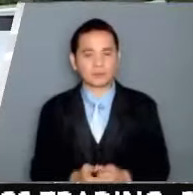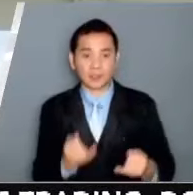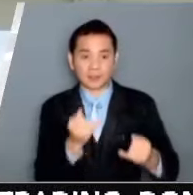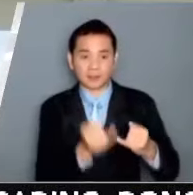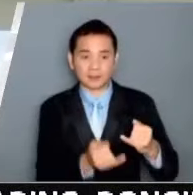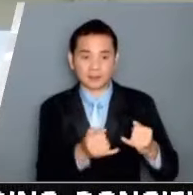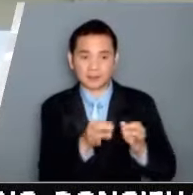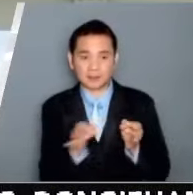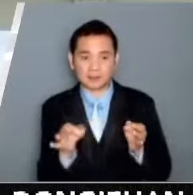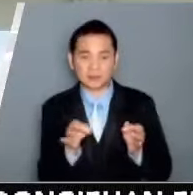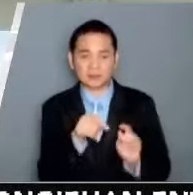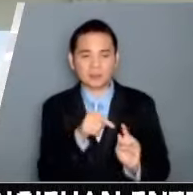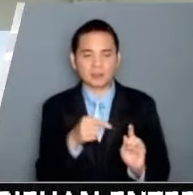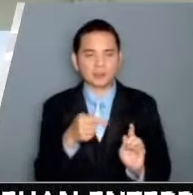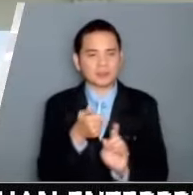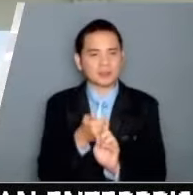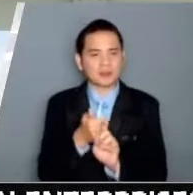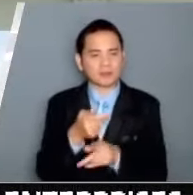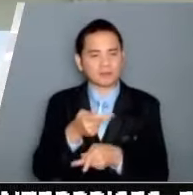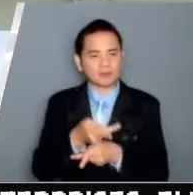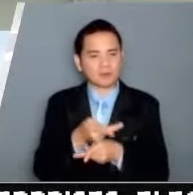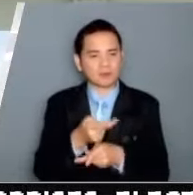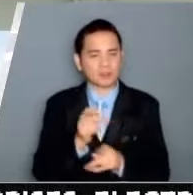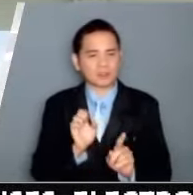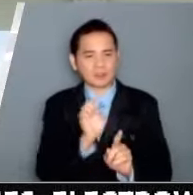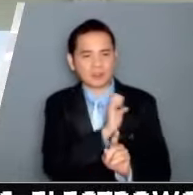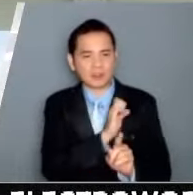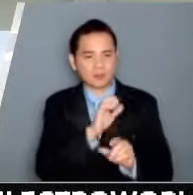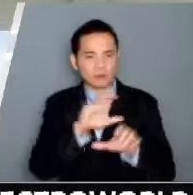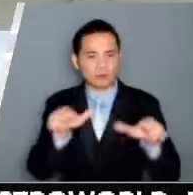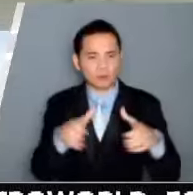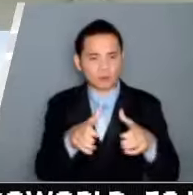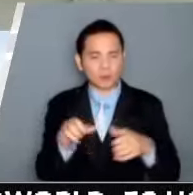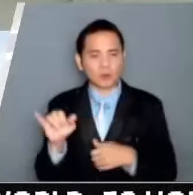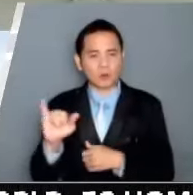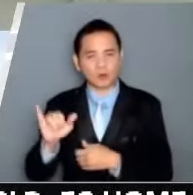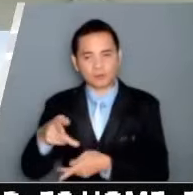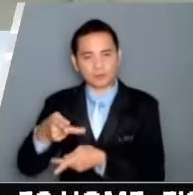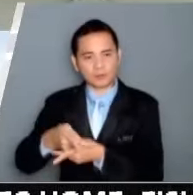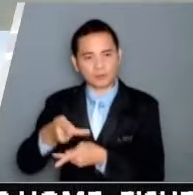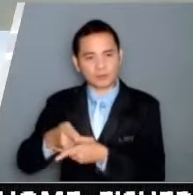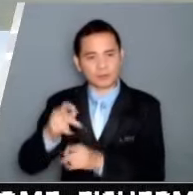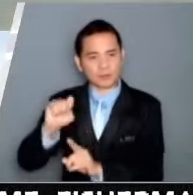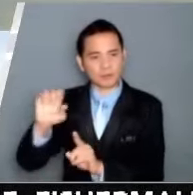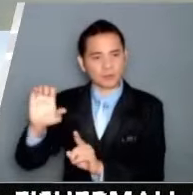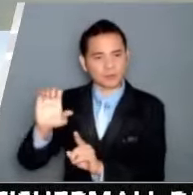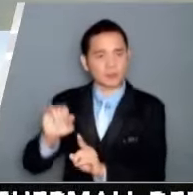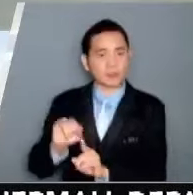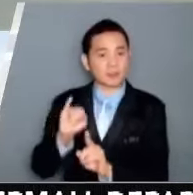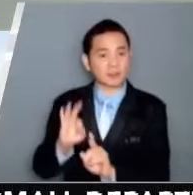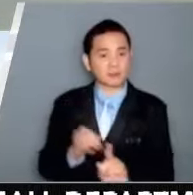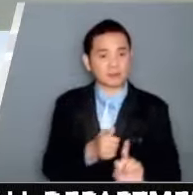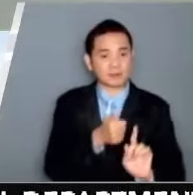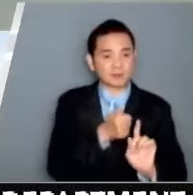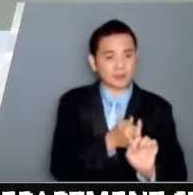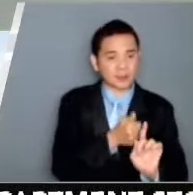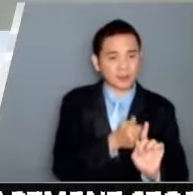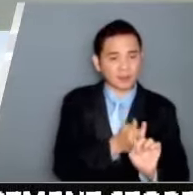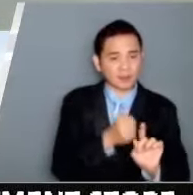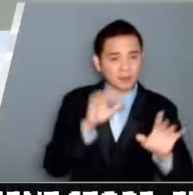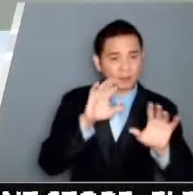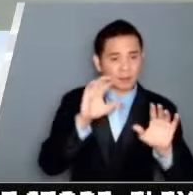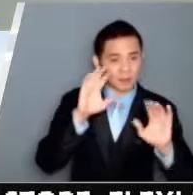ng executive branch ang Chief Justice ng Korte Suprema sakaling hindi na kaya magtrabaho o mamatay ang presidente at